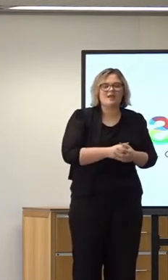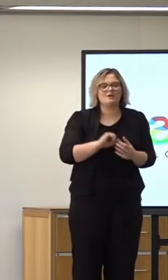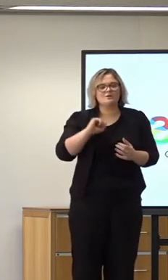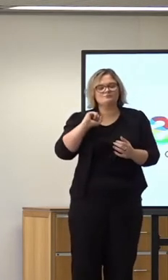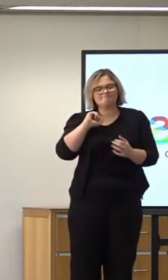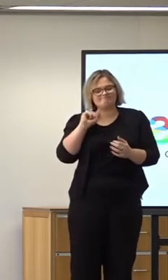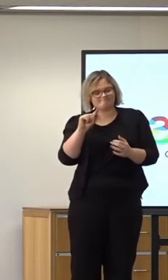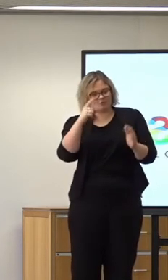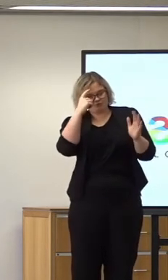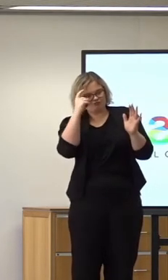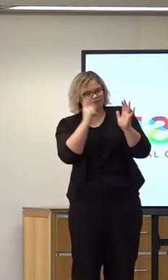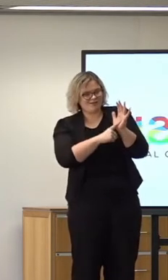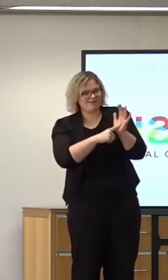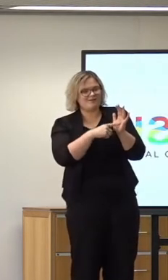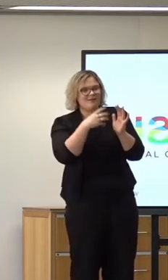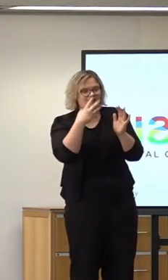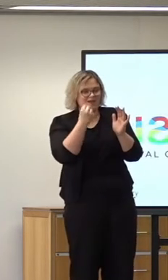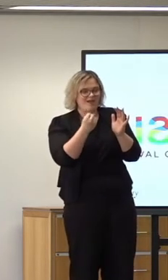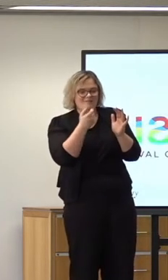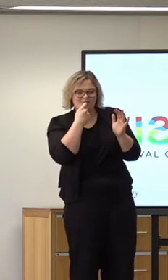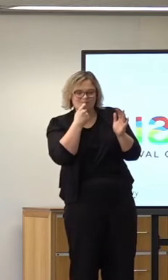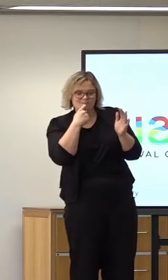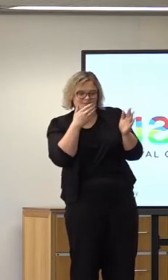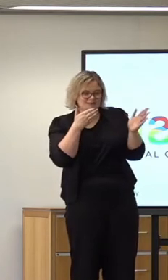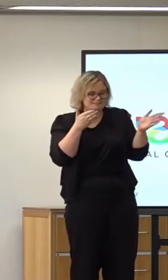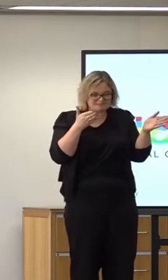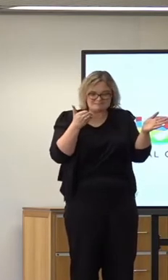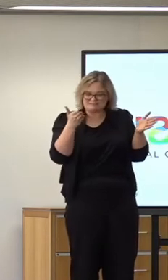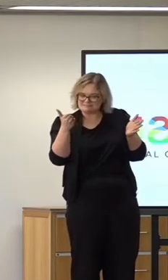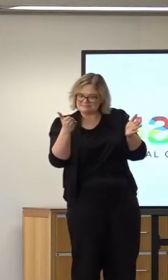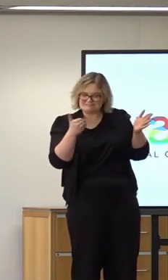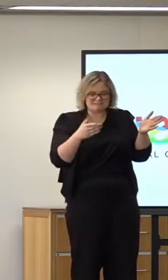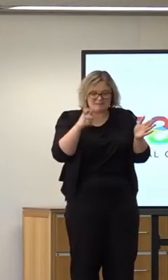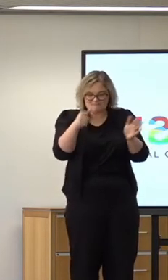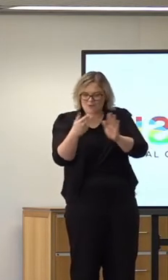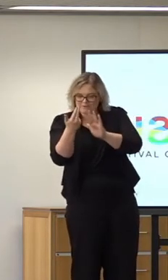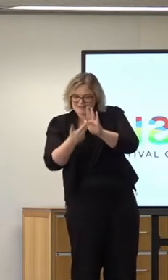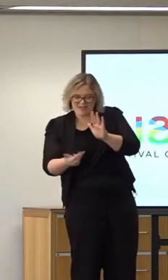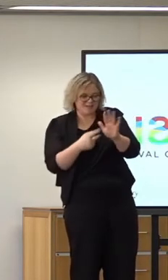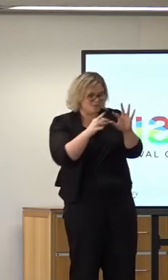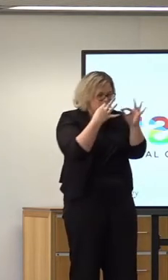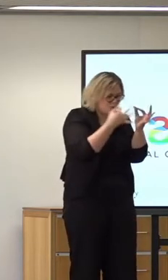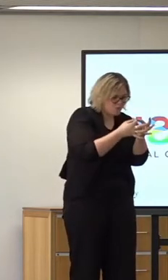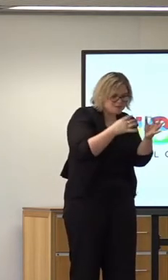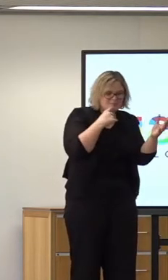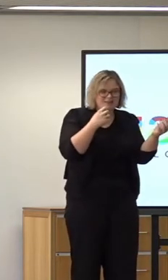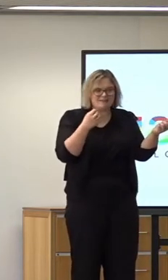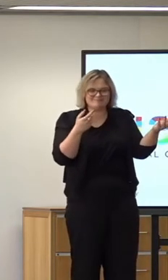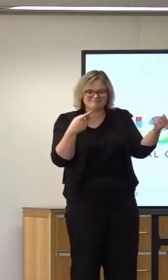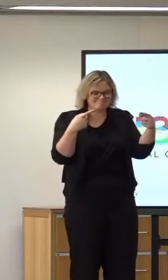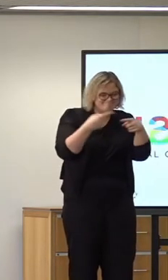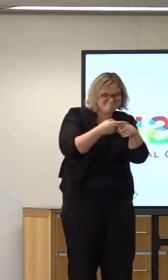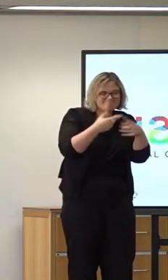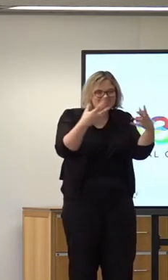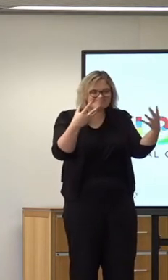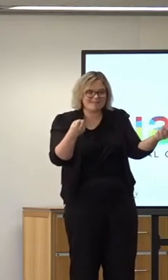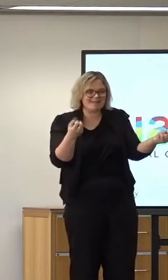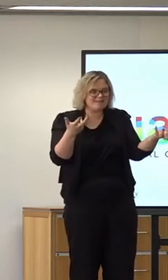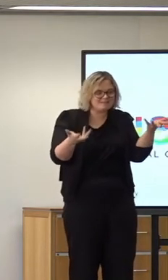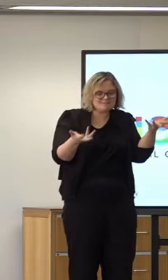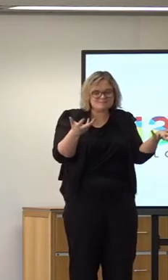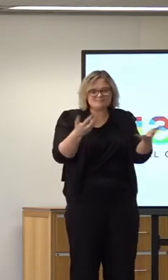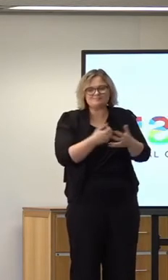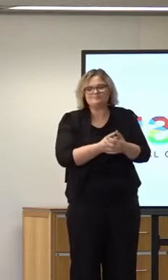there is an inherent tension between an arts maker and someone who, you know, engages in arts practice and an institution.